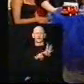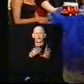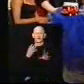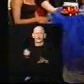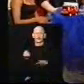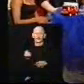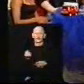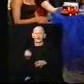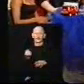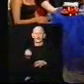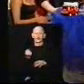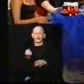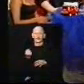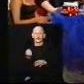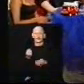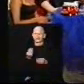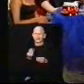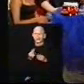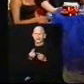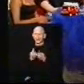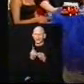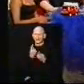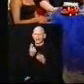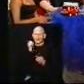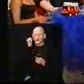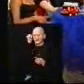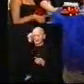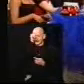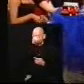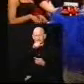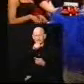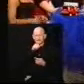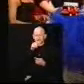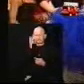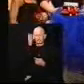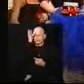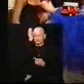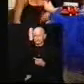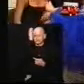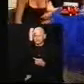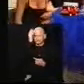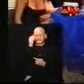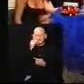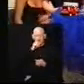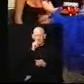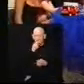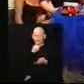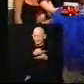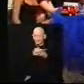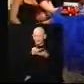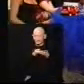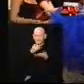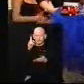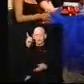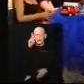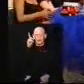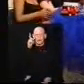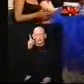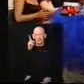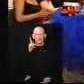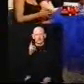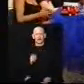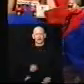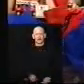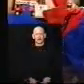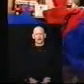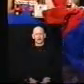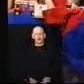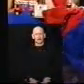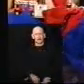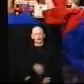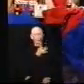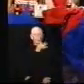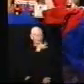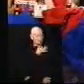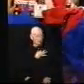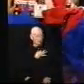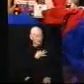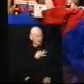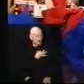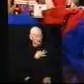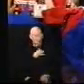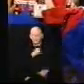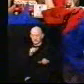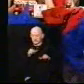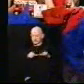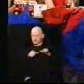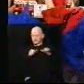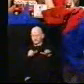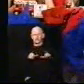intelligent And you know She always does It's me that we can Talk about today Well that's the thing You've asked me So you've thrown it at